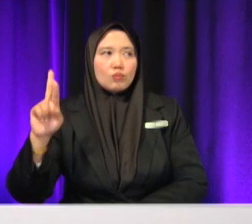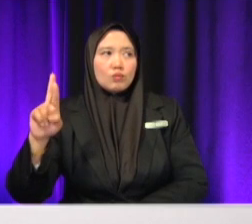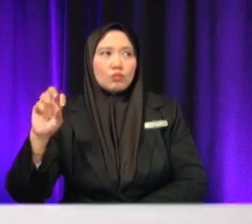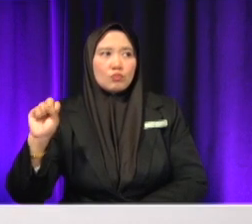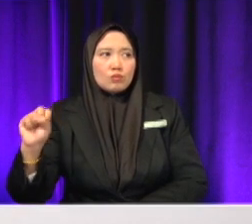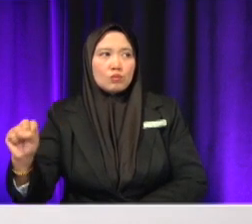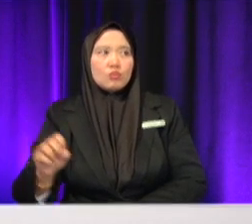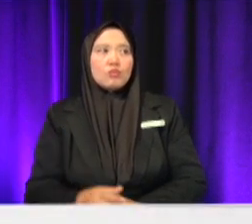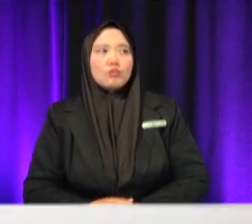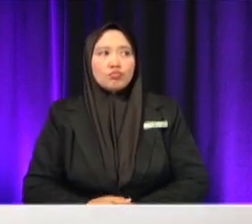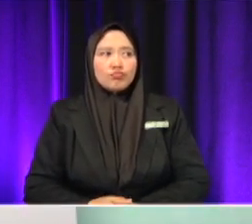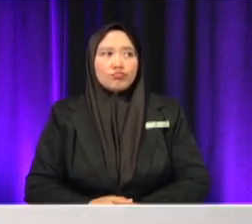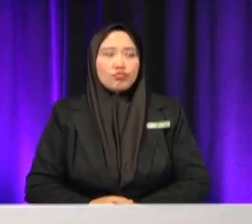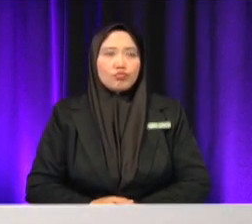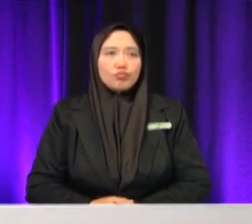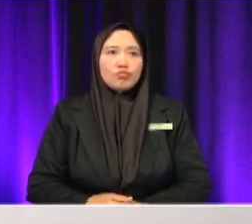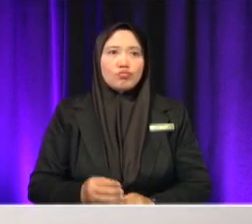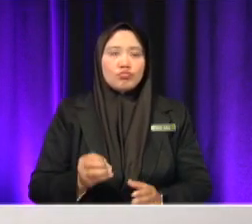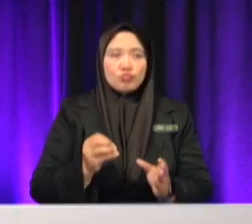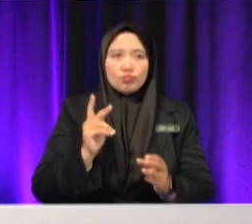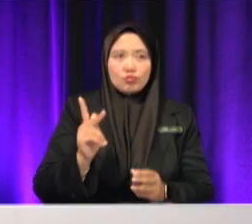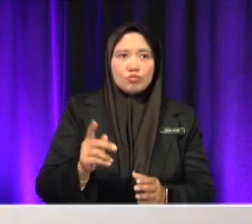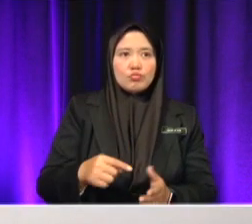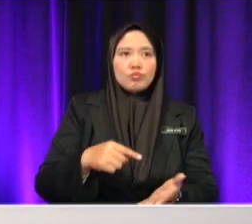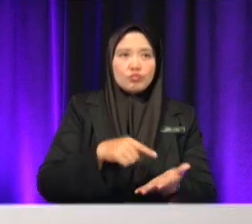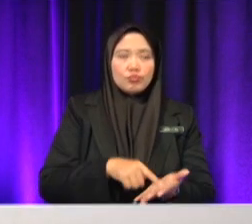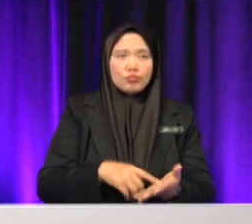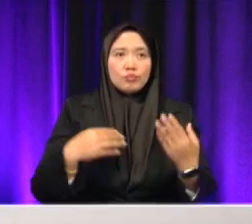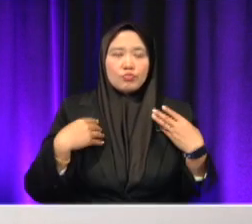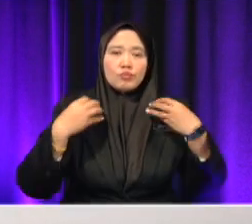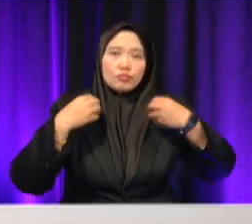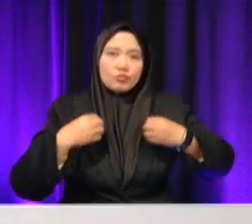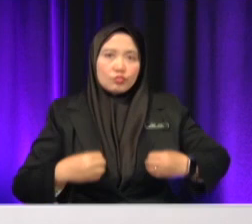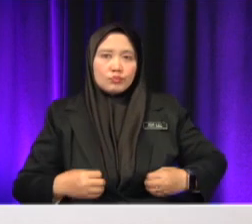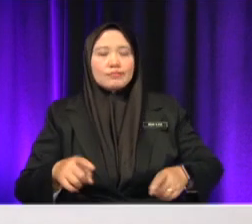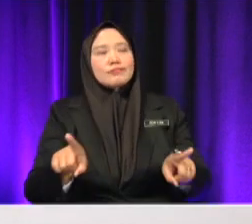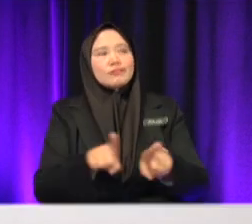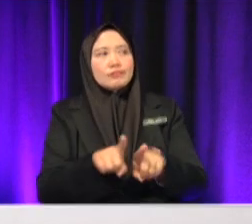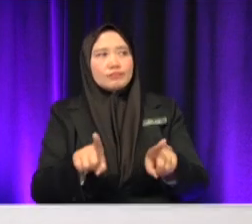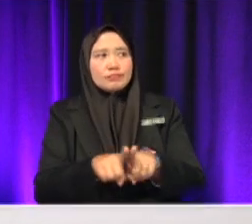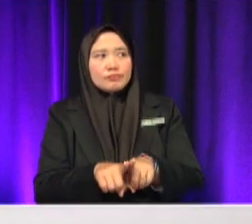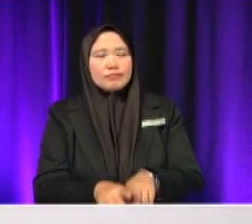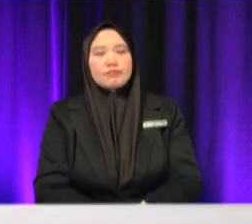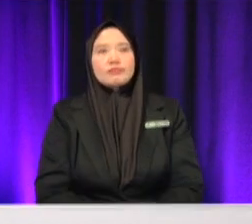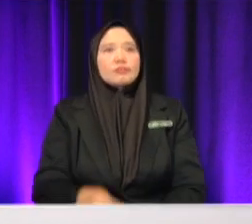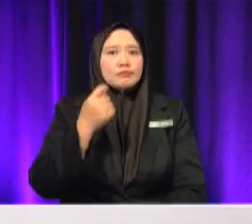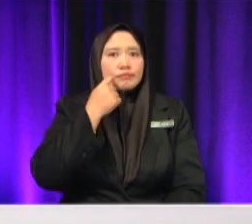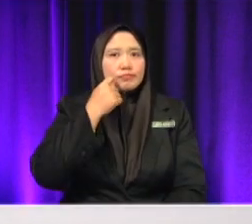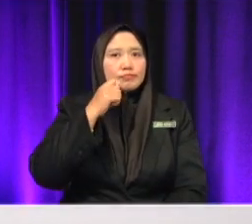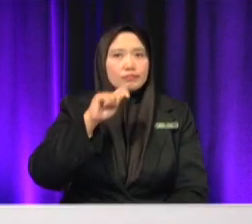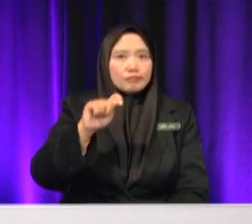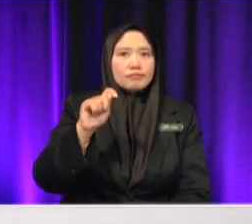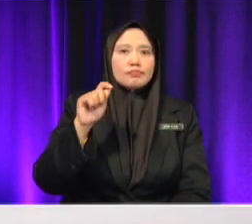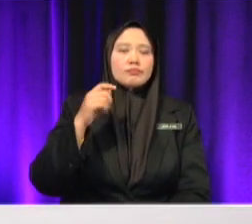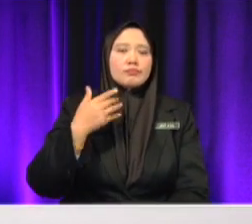part? Yes, same with Alicia, the Ladybug Foundation. Okay, yeah, it's the Ladybug Foundation, and it's